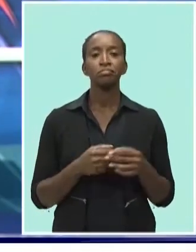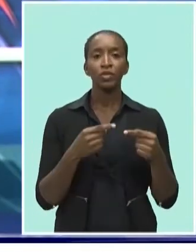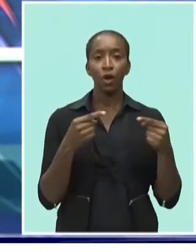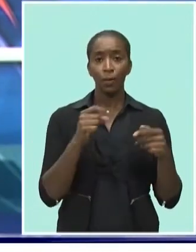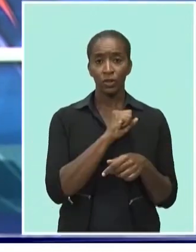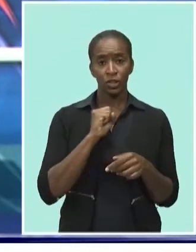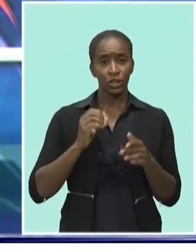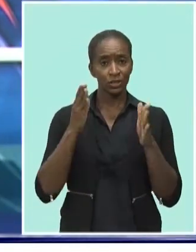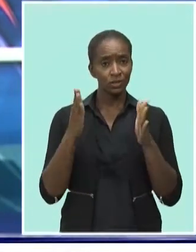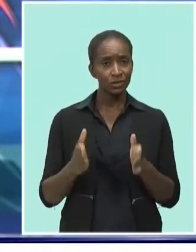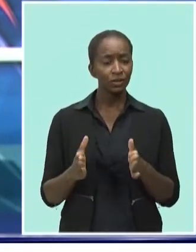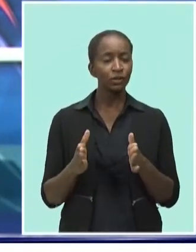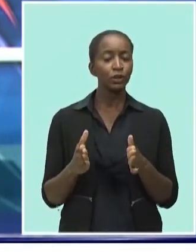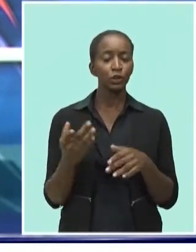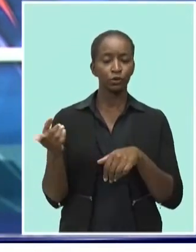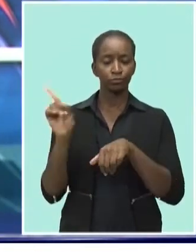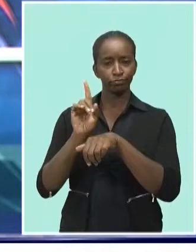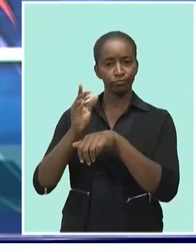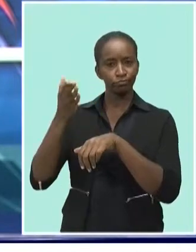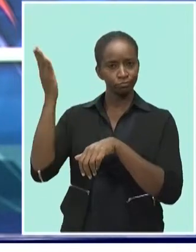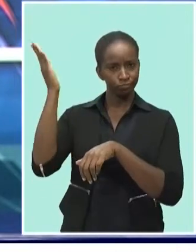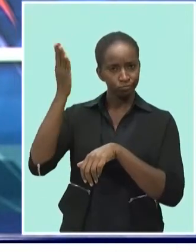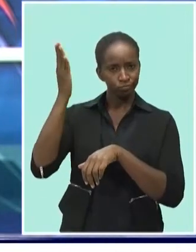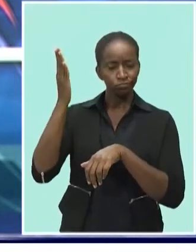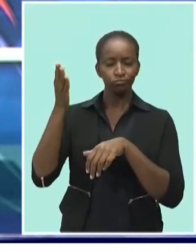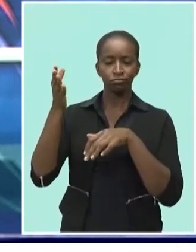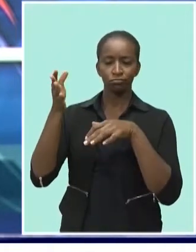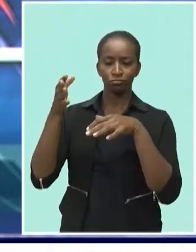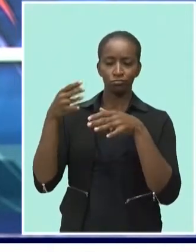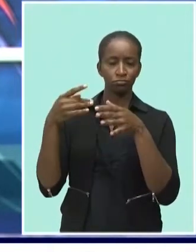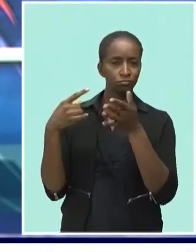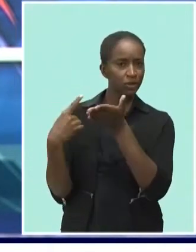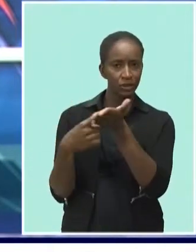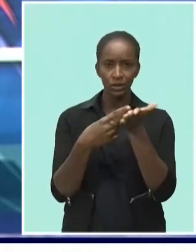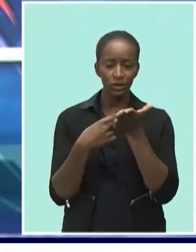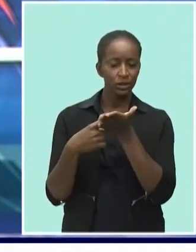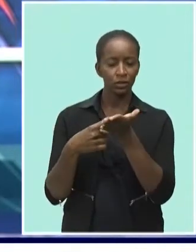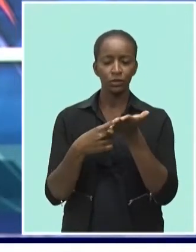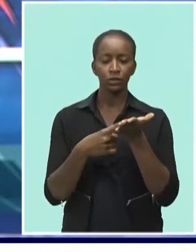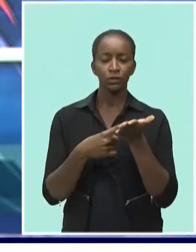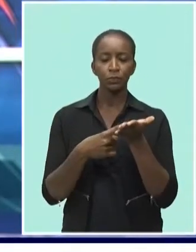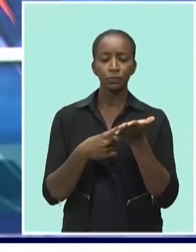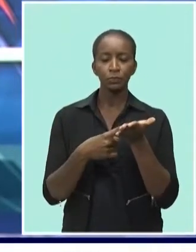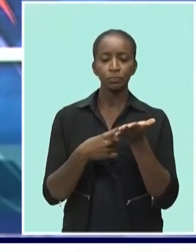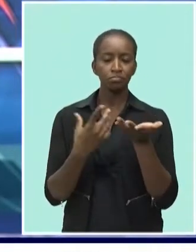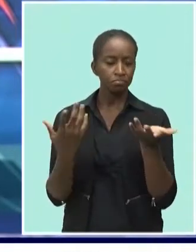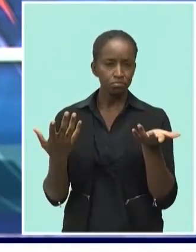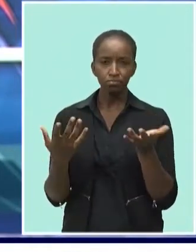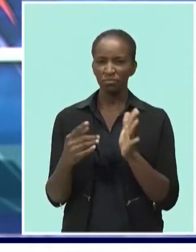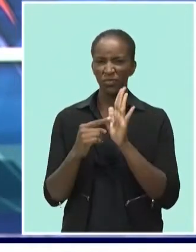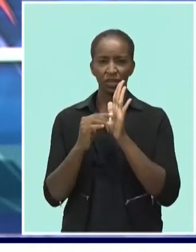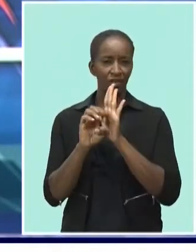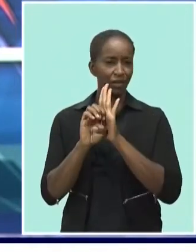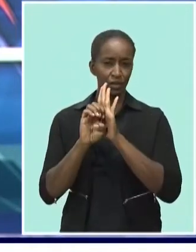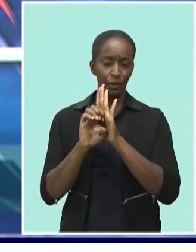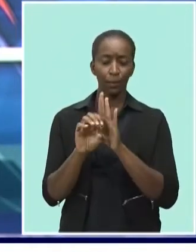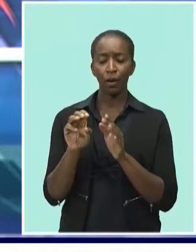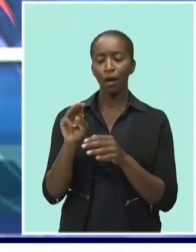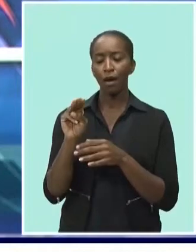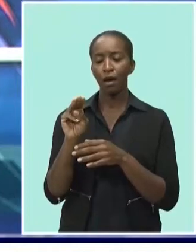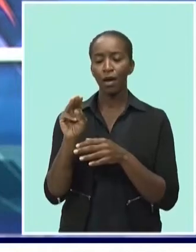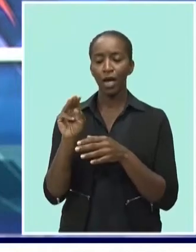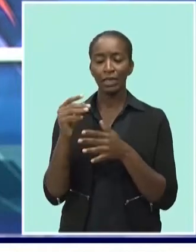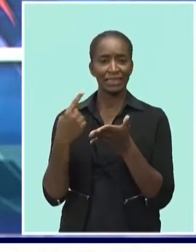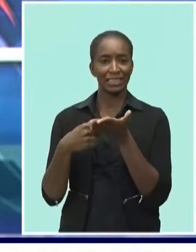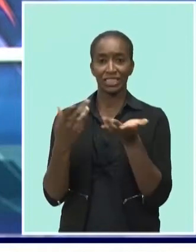contribution, highlighted concerns with respect to legislation. While singling out the Money Laundering and Financing of Terrorism Amendment